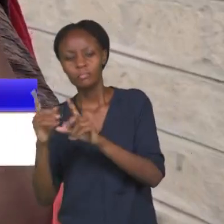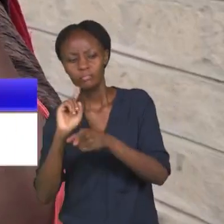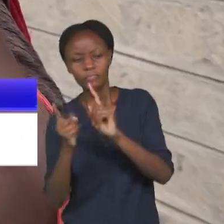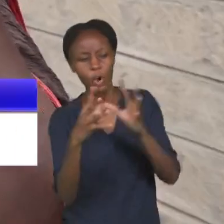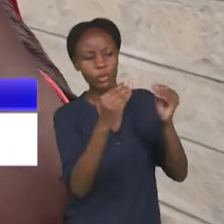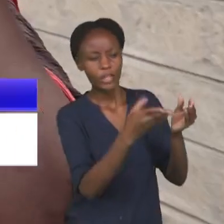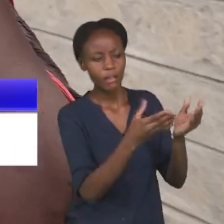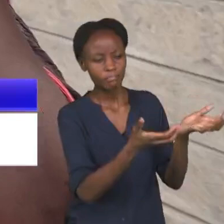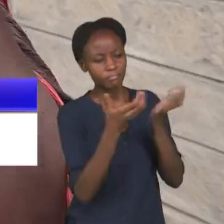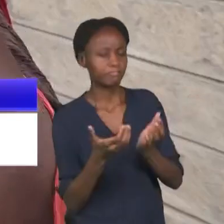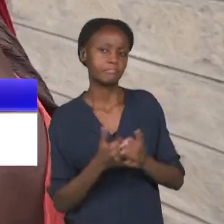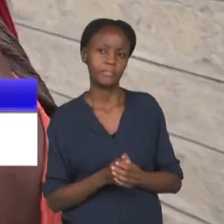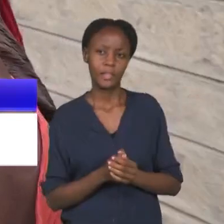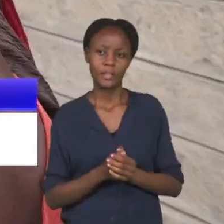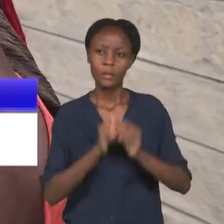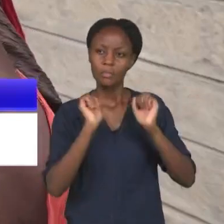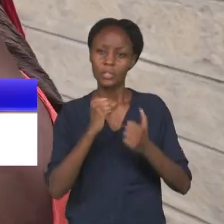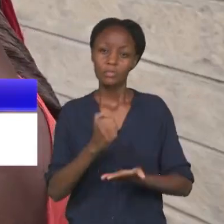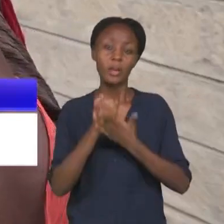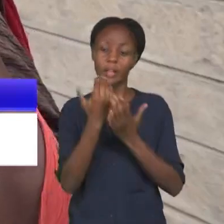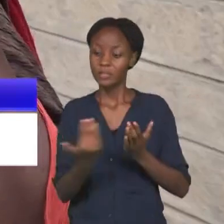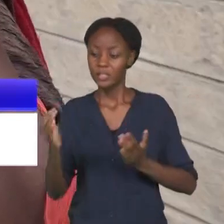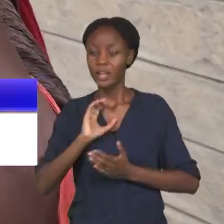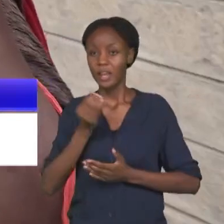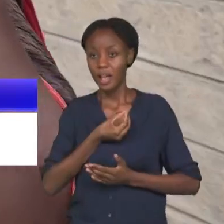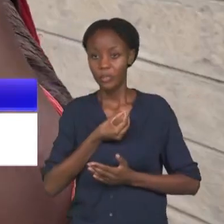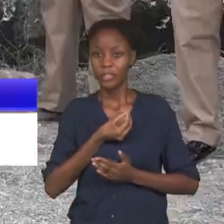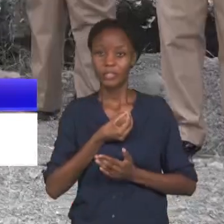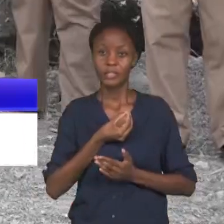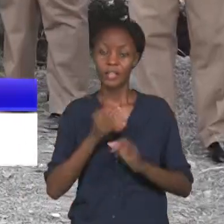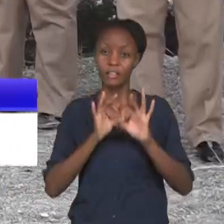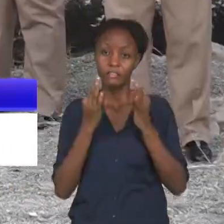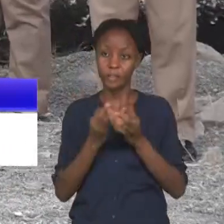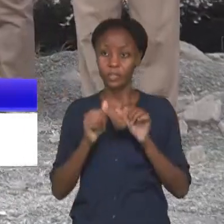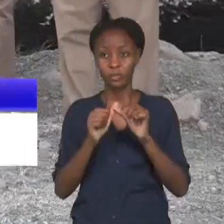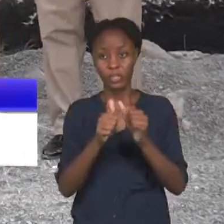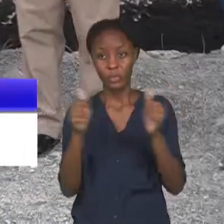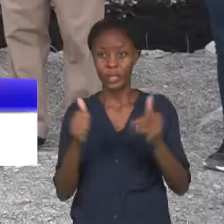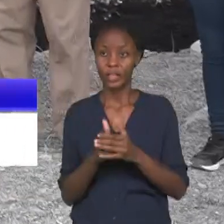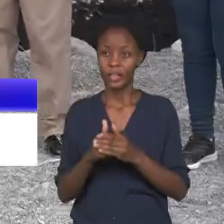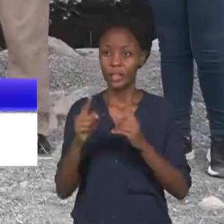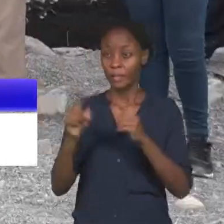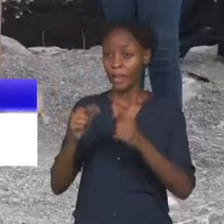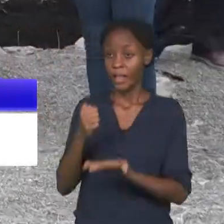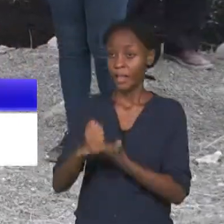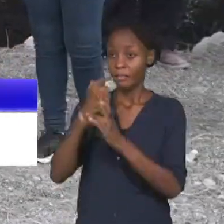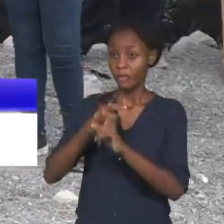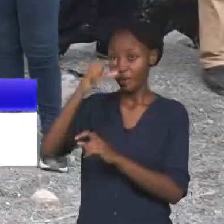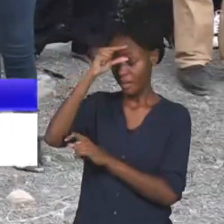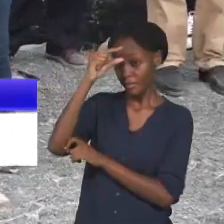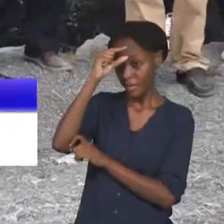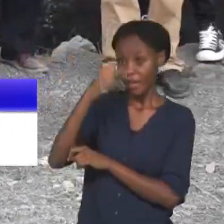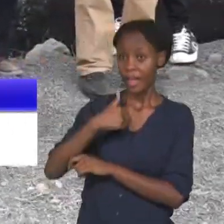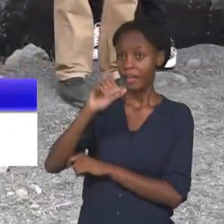tunachukua. At least ina keep watoto wetu na ina keep our families going. With the help of the government officials, some